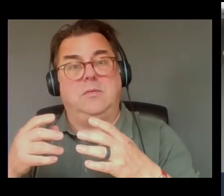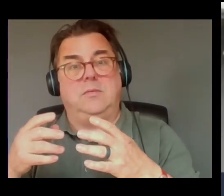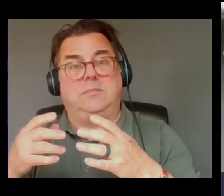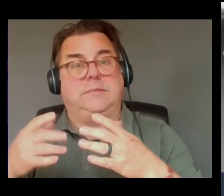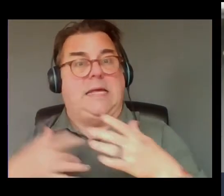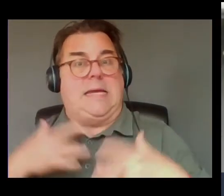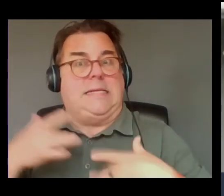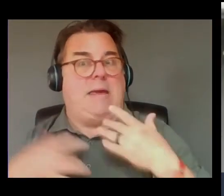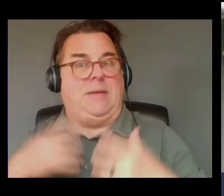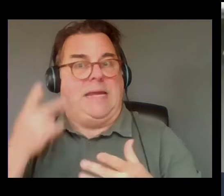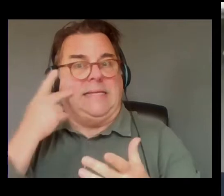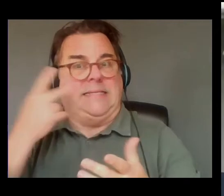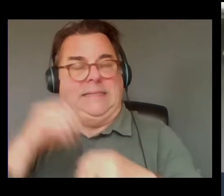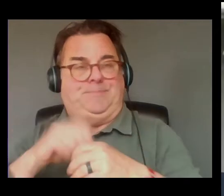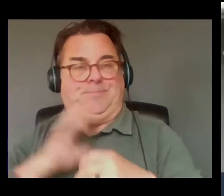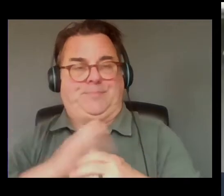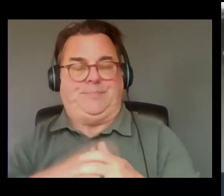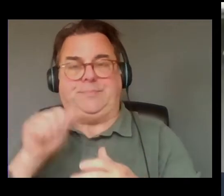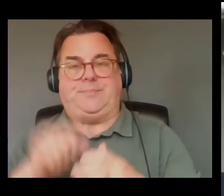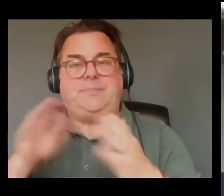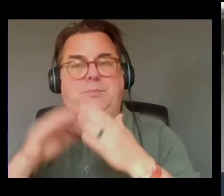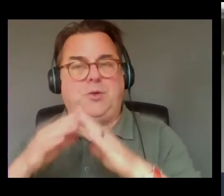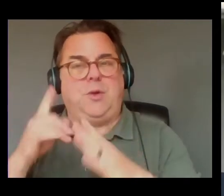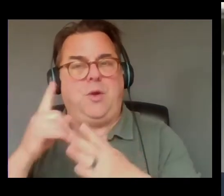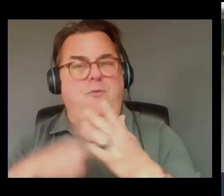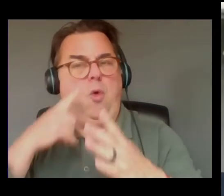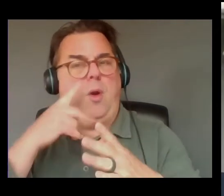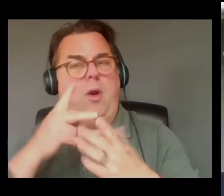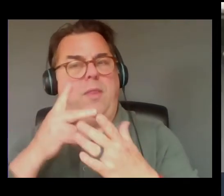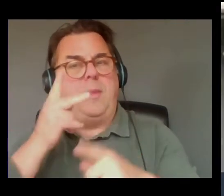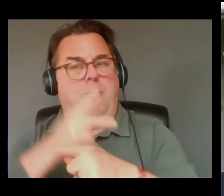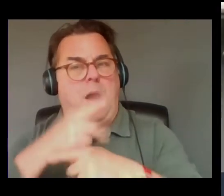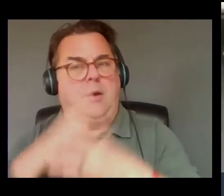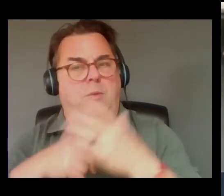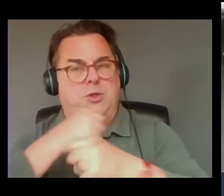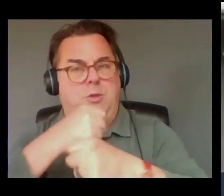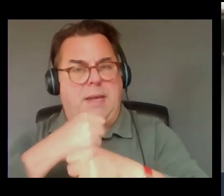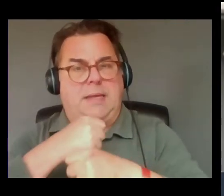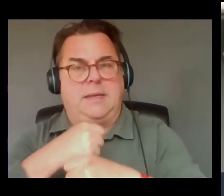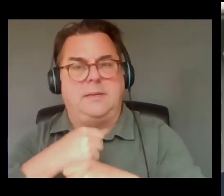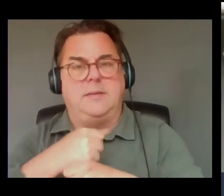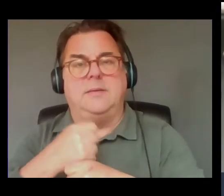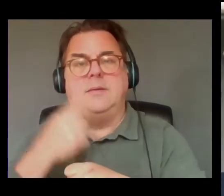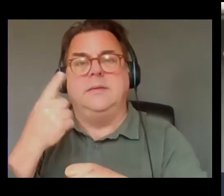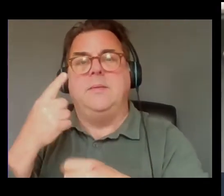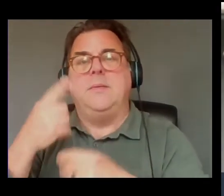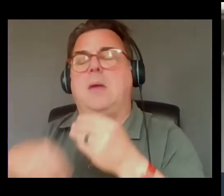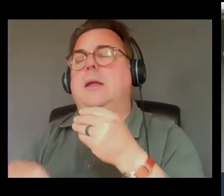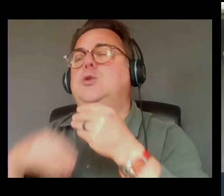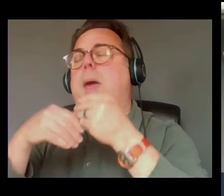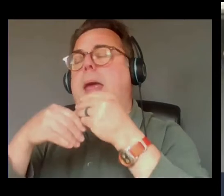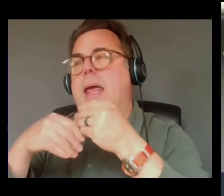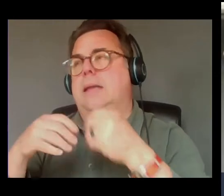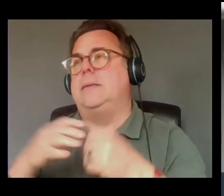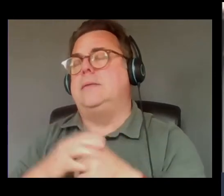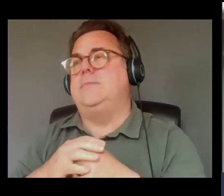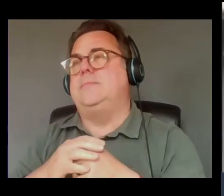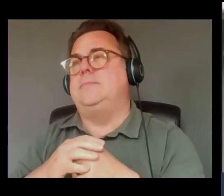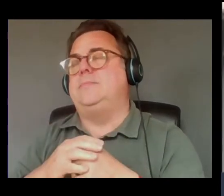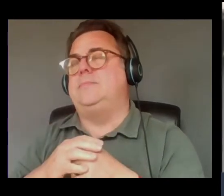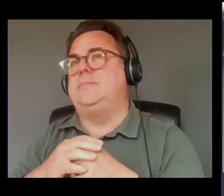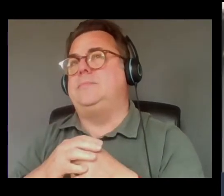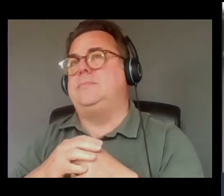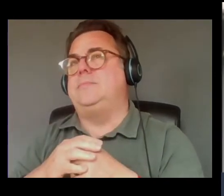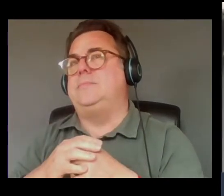see in the community for what it is that you guys are building. Yeah. And one thing I want to add here is just,